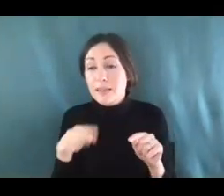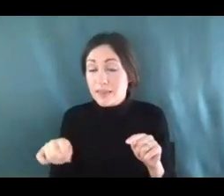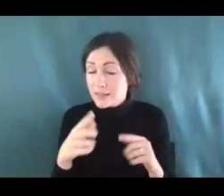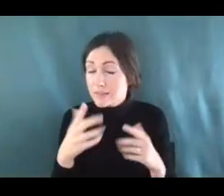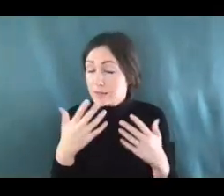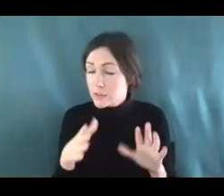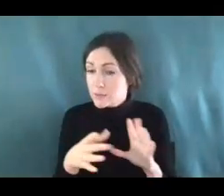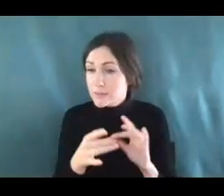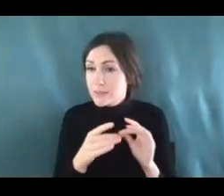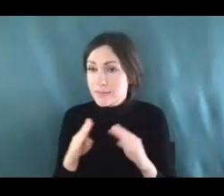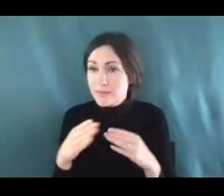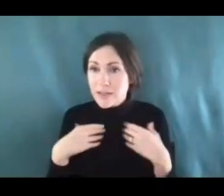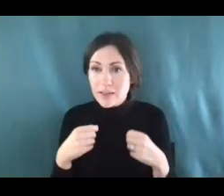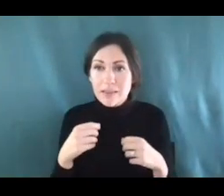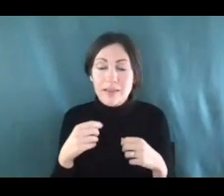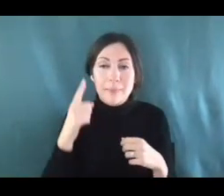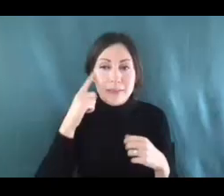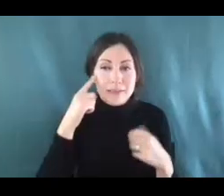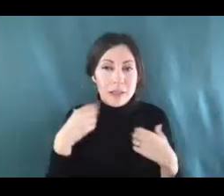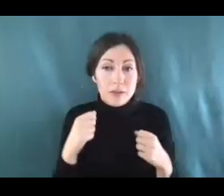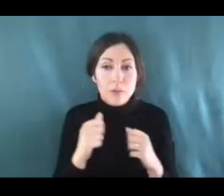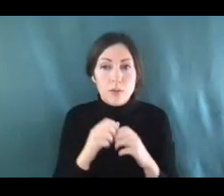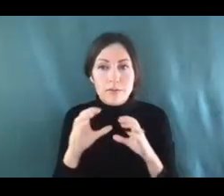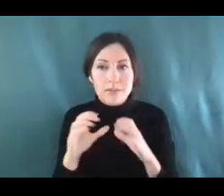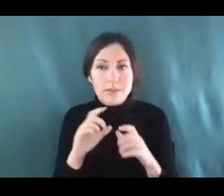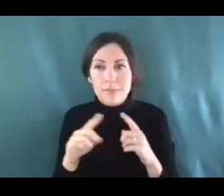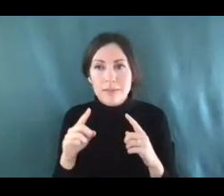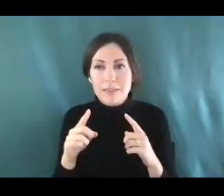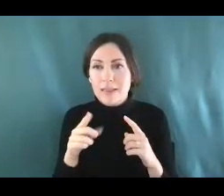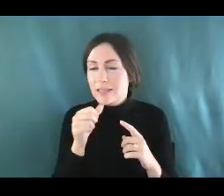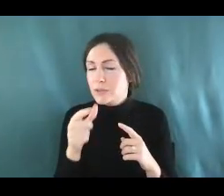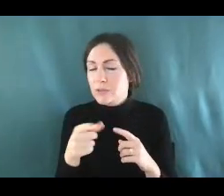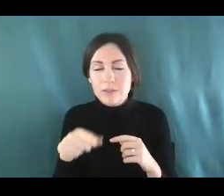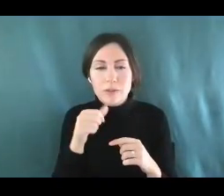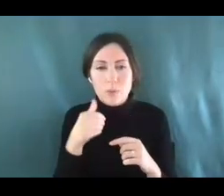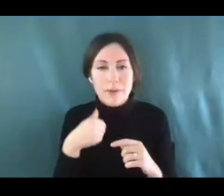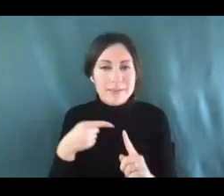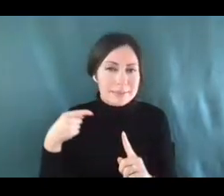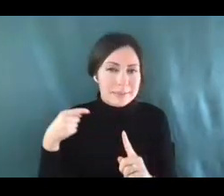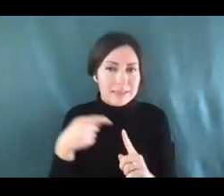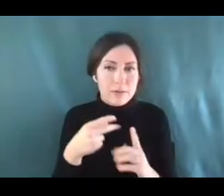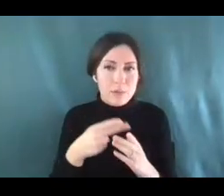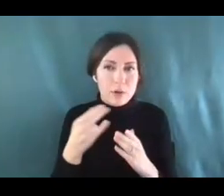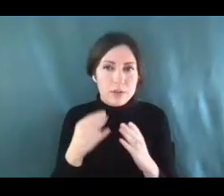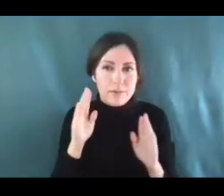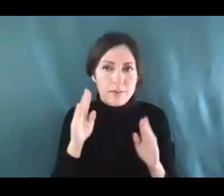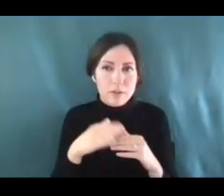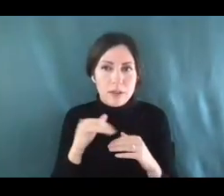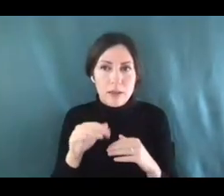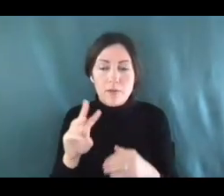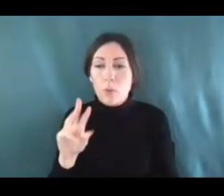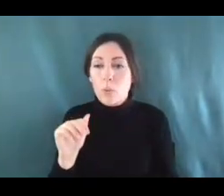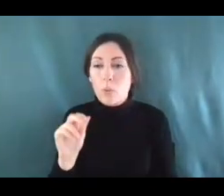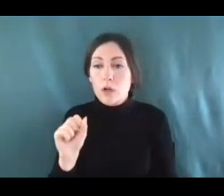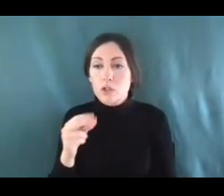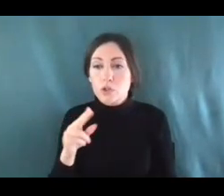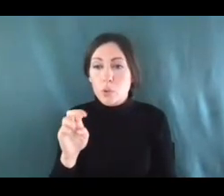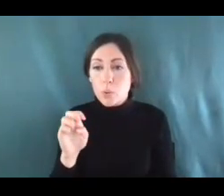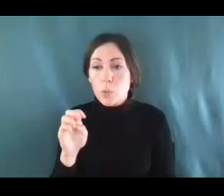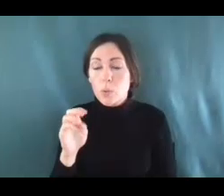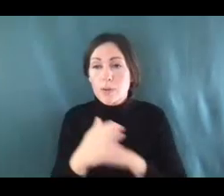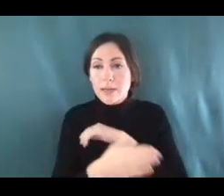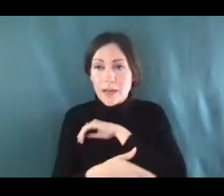health in conversations, but I would not be able to tell you specific projects at this point. For Washoe County, similarly,